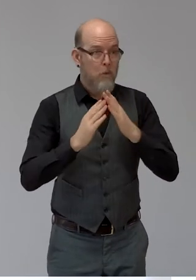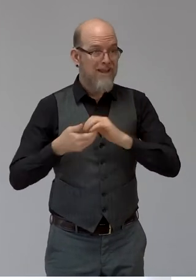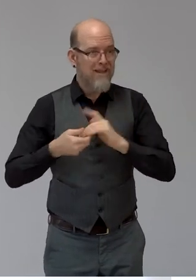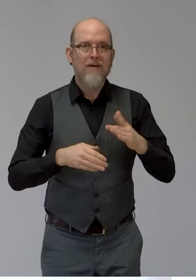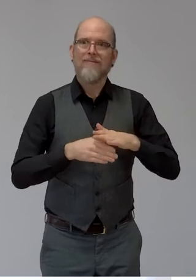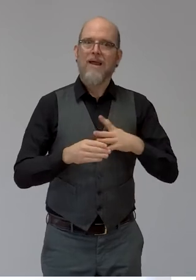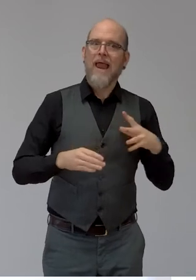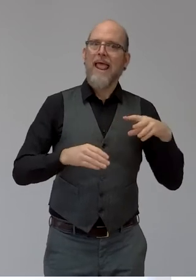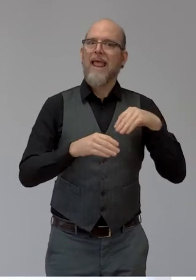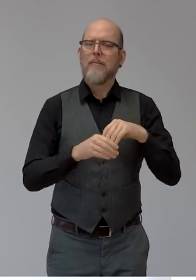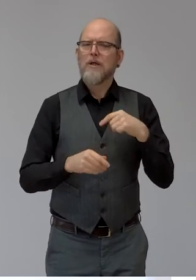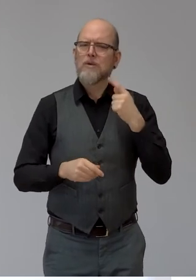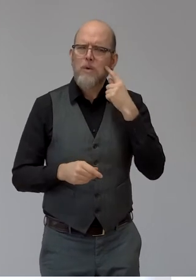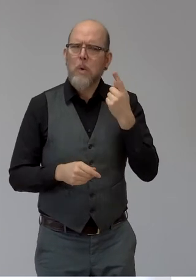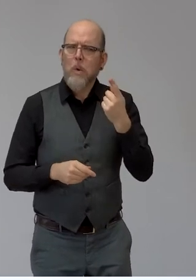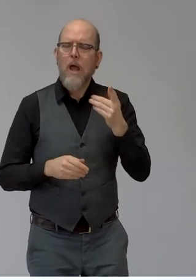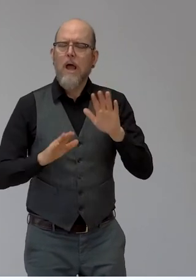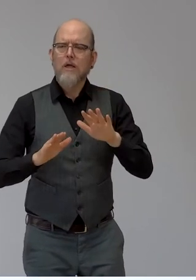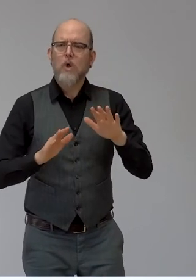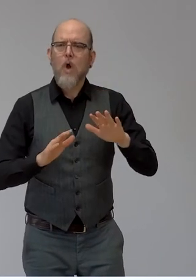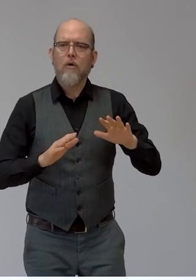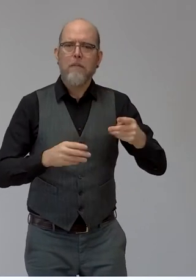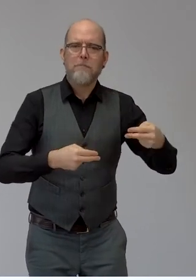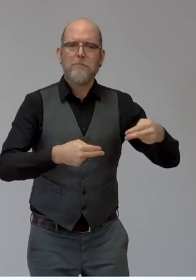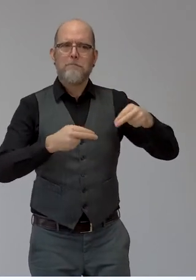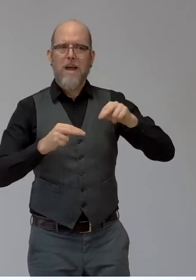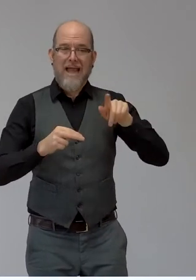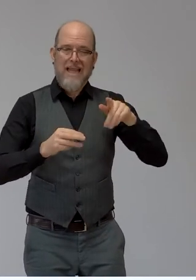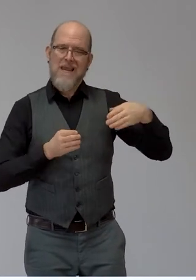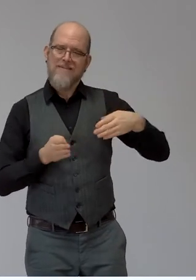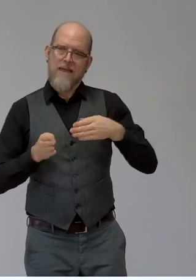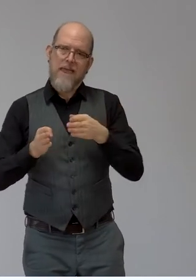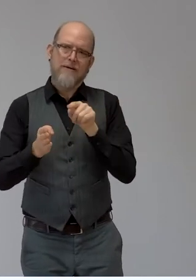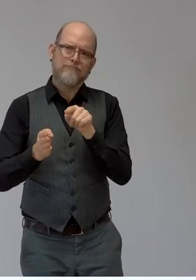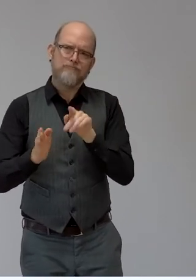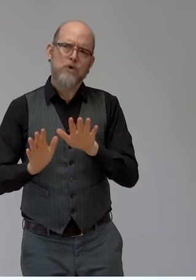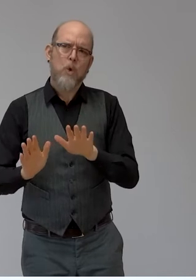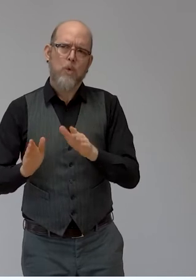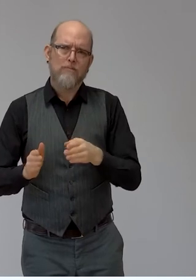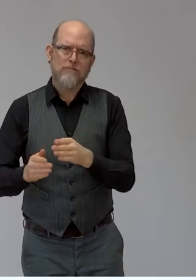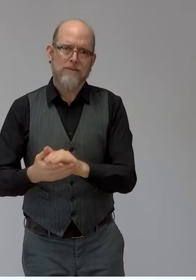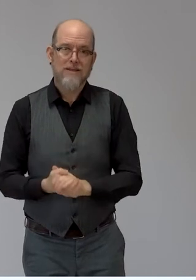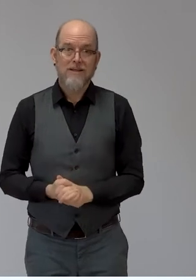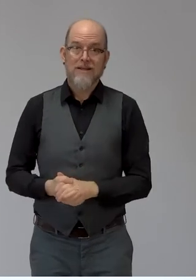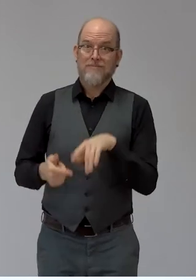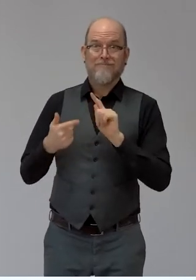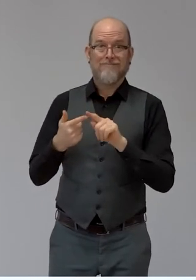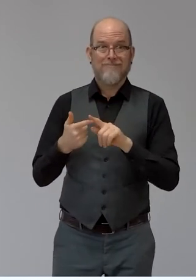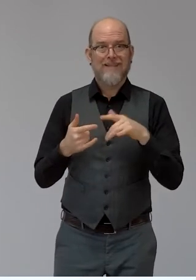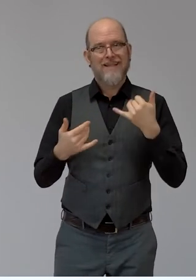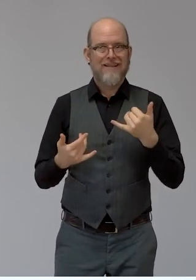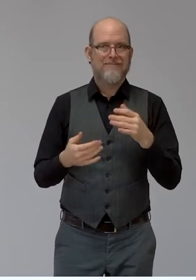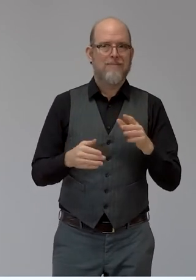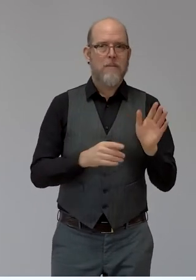slowly getting back on track. Thank you so much. Thank you. Why don't you join me and we watch the second part of the award videos?